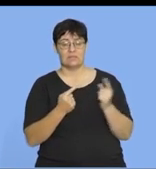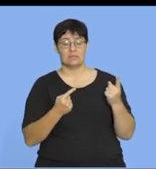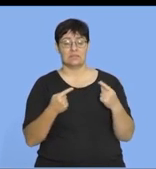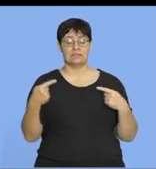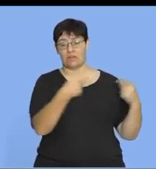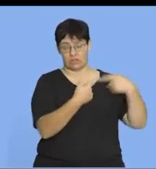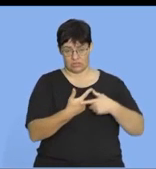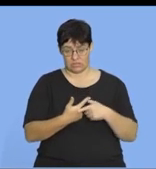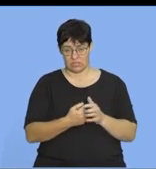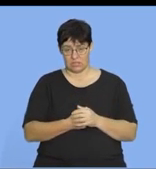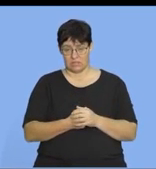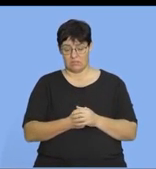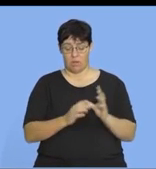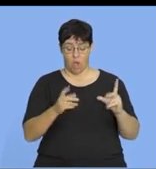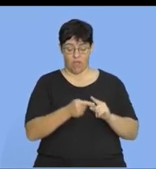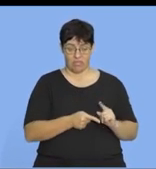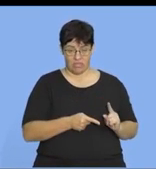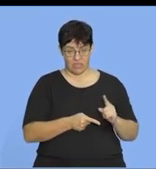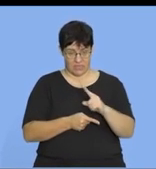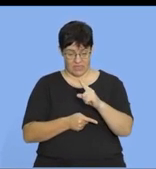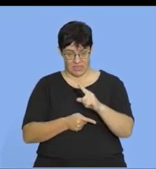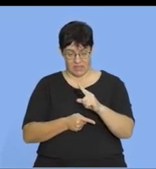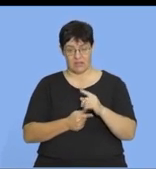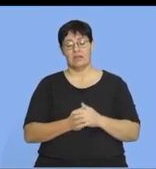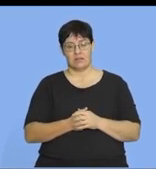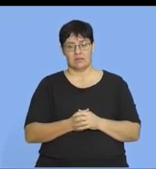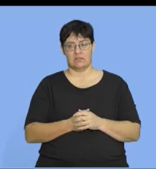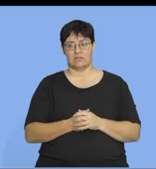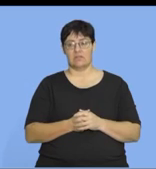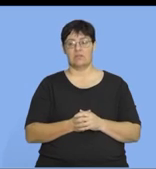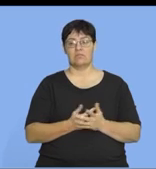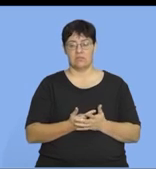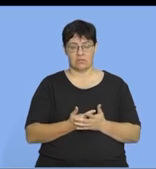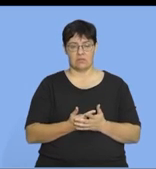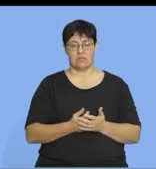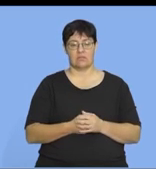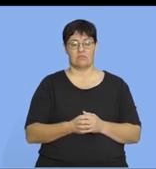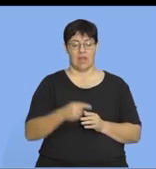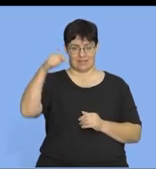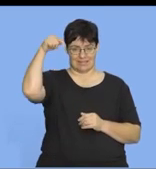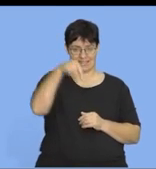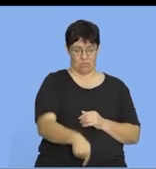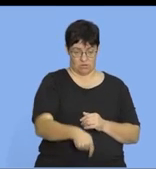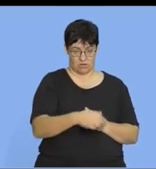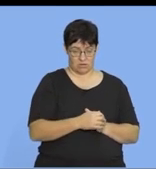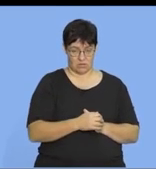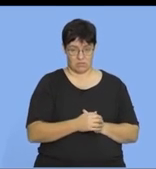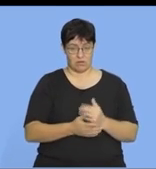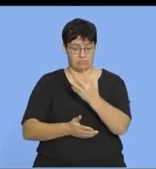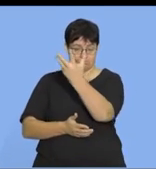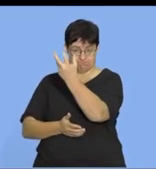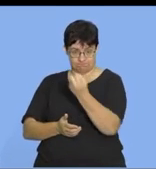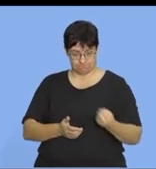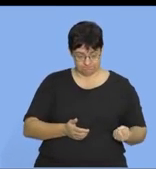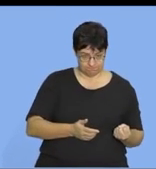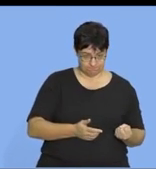direction? Calculate the force exerted by the Earth. It experiences a force down. I